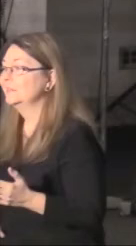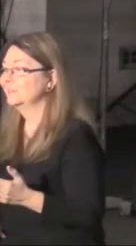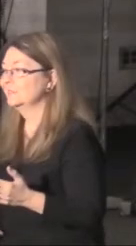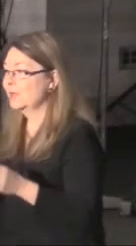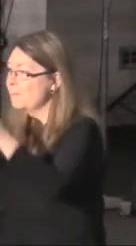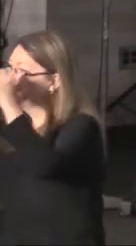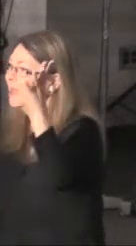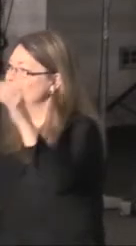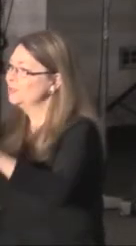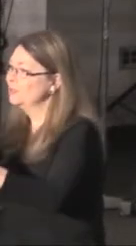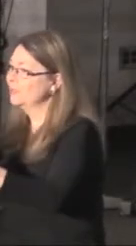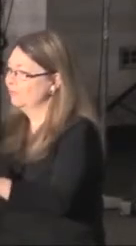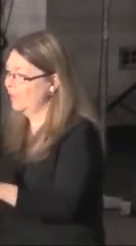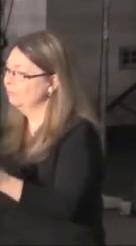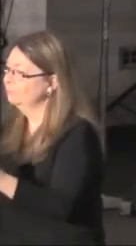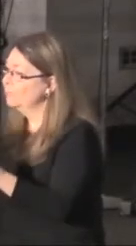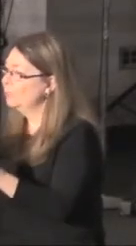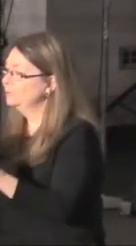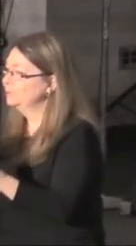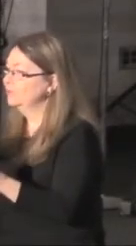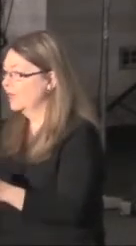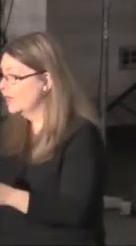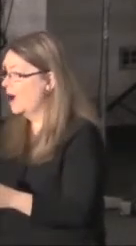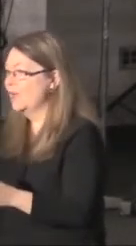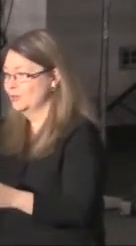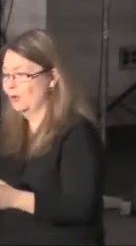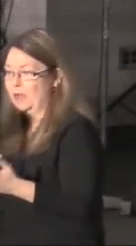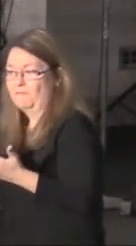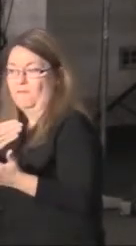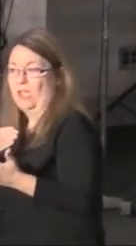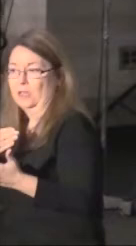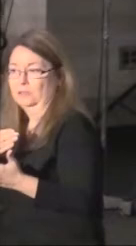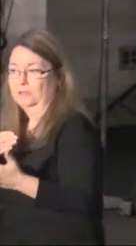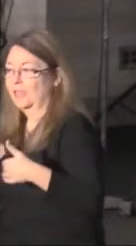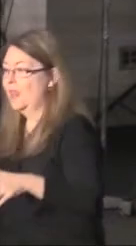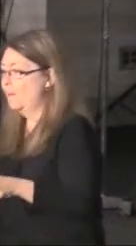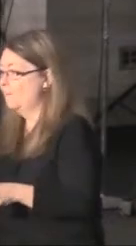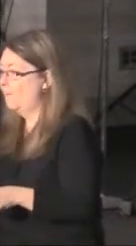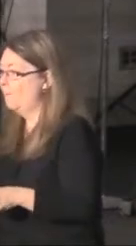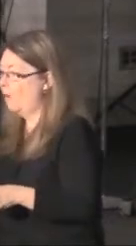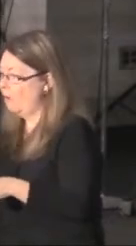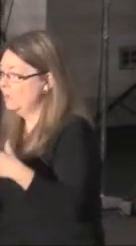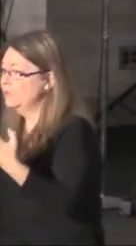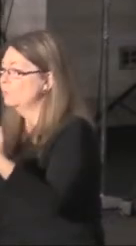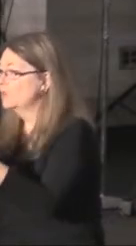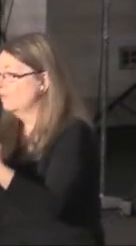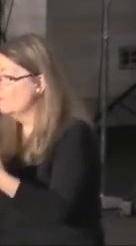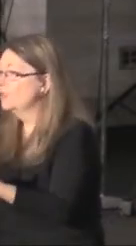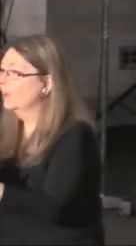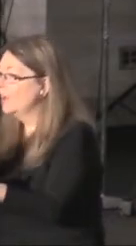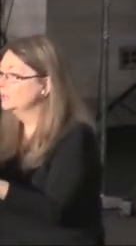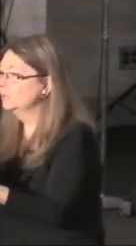mean, imagine getting yourself to that point. God, in his foreknowledge, permitted Paul's imprisonment for the advancement of the gospel. And yes,